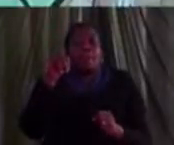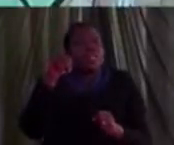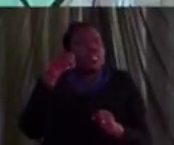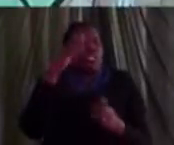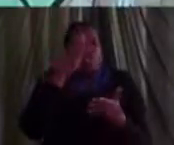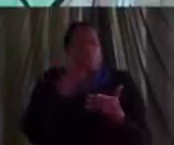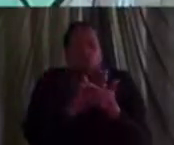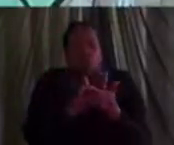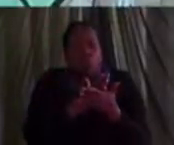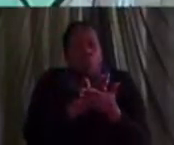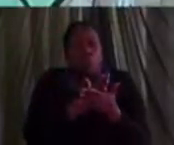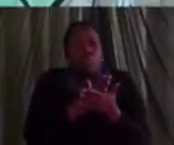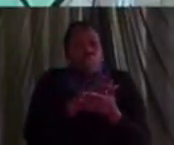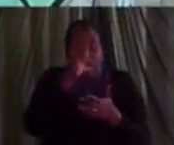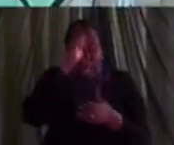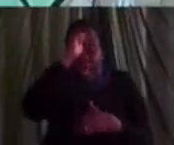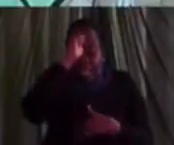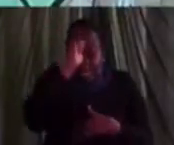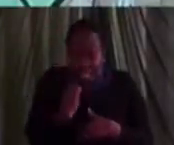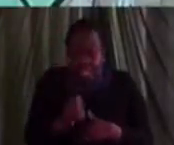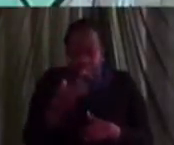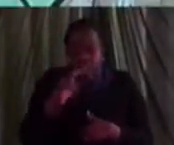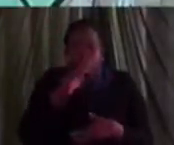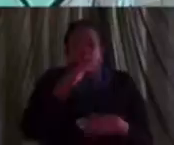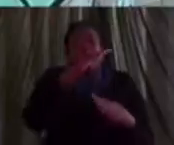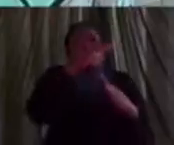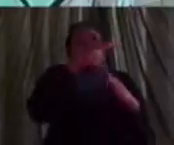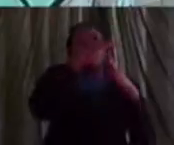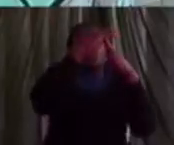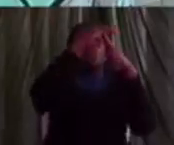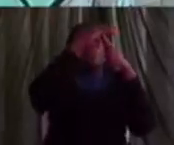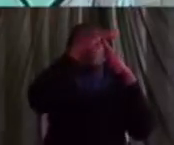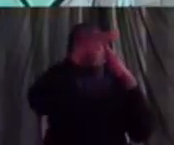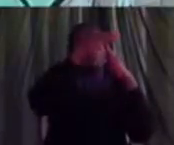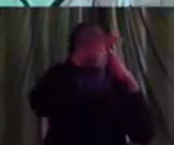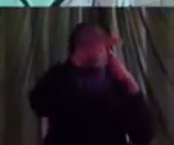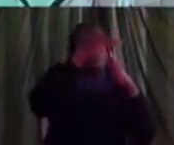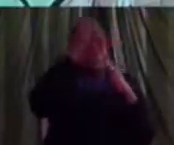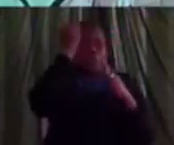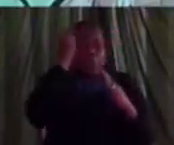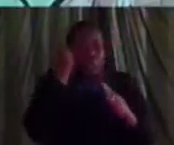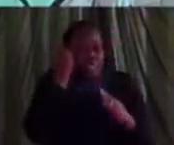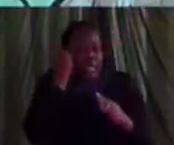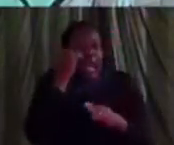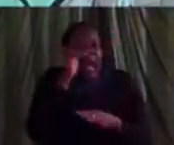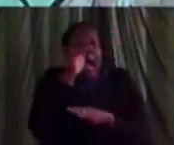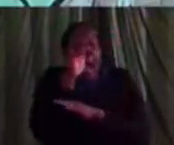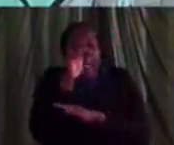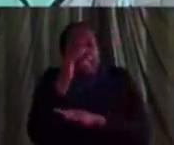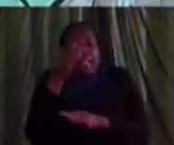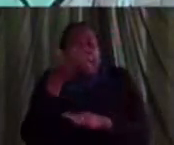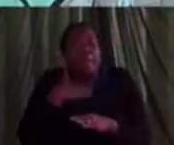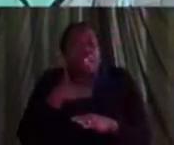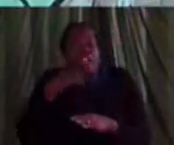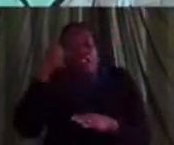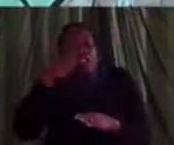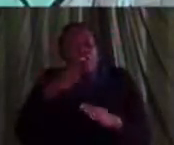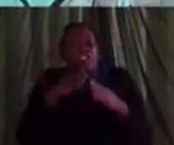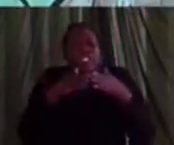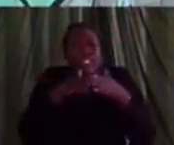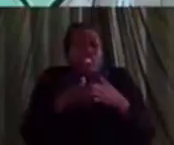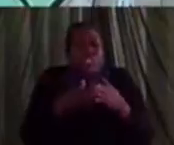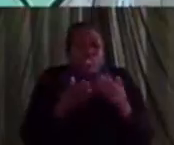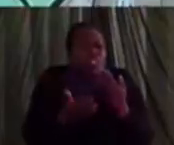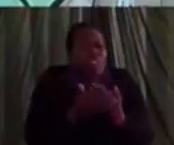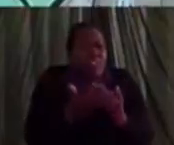hypothetically, a judge of the Supreme Court is asking me for sexual favors. The